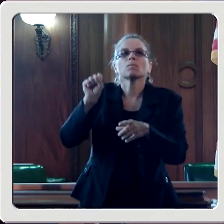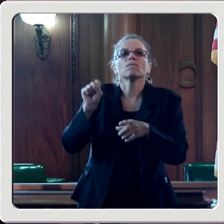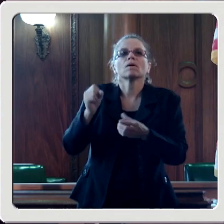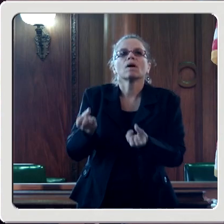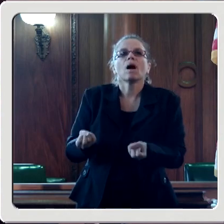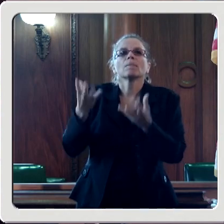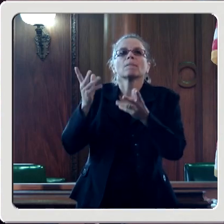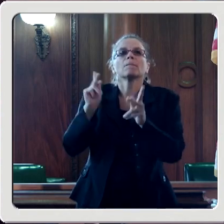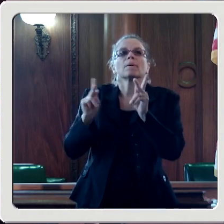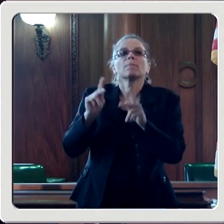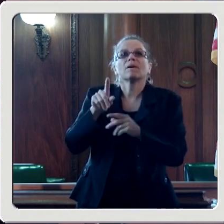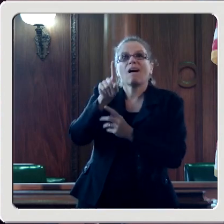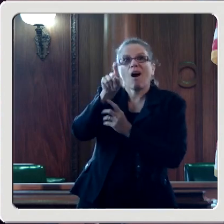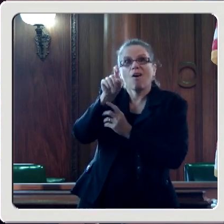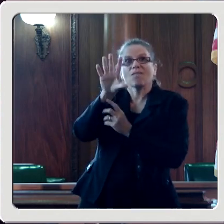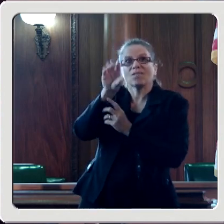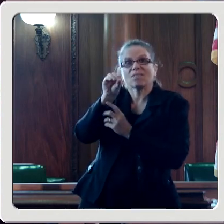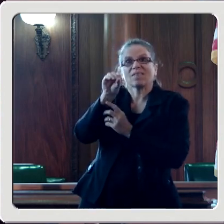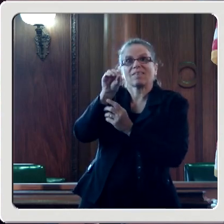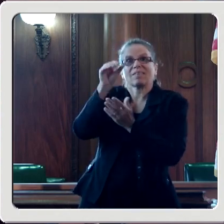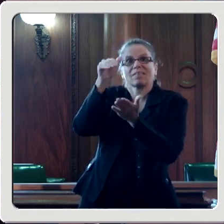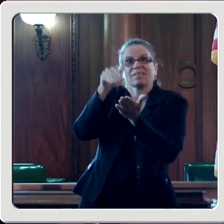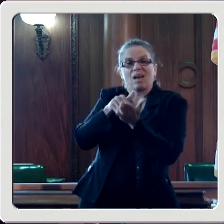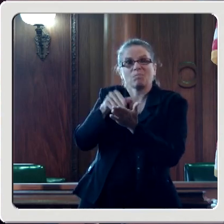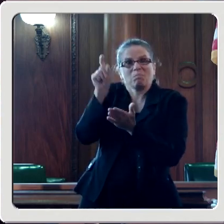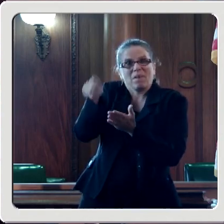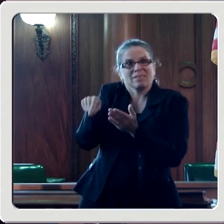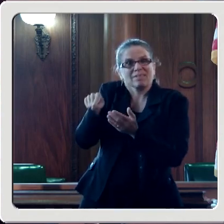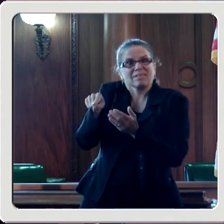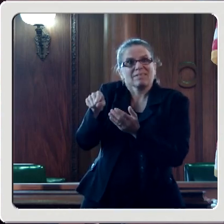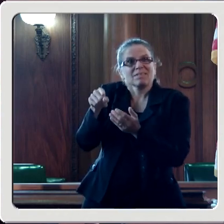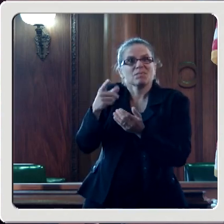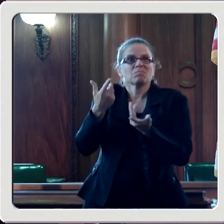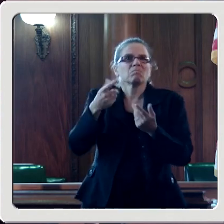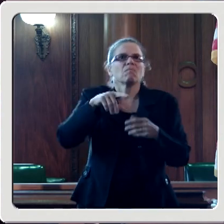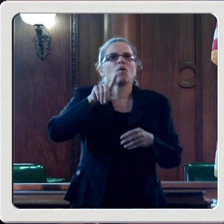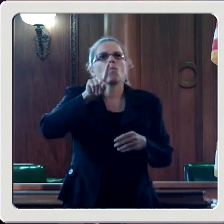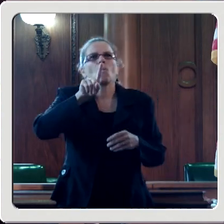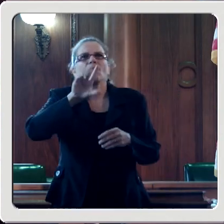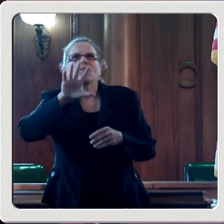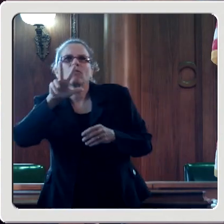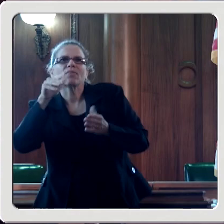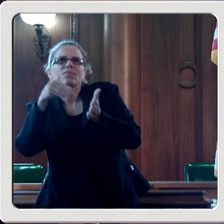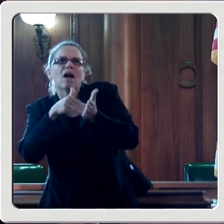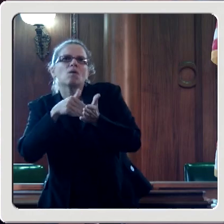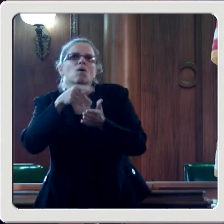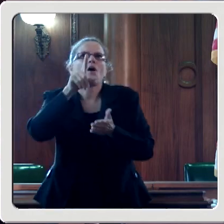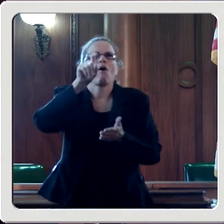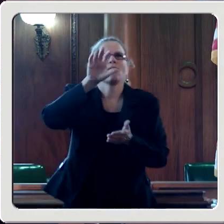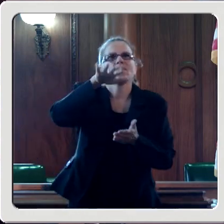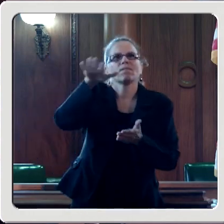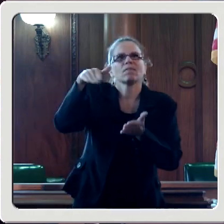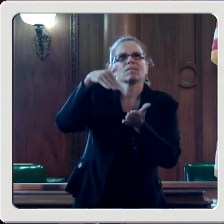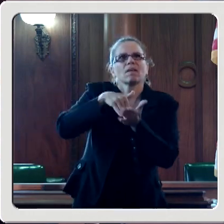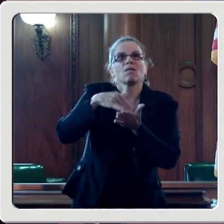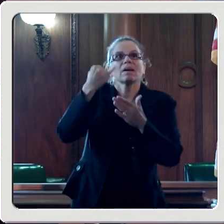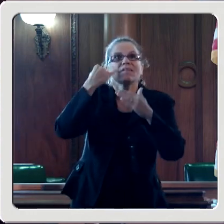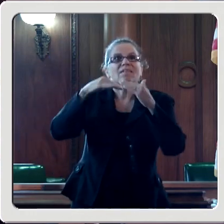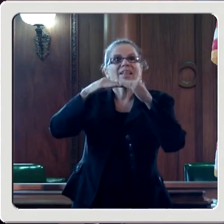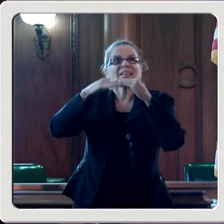150,000 population mark. We run 153 to 155. You count. You count more than you